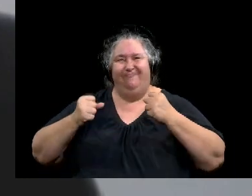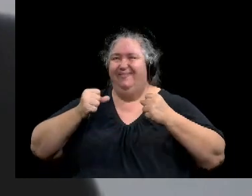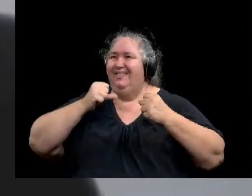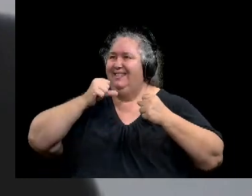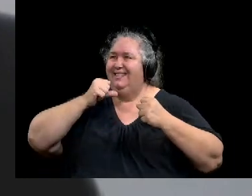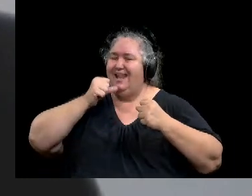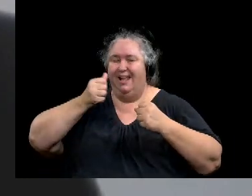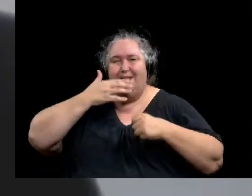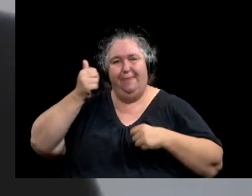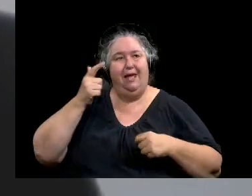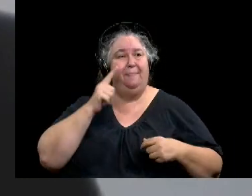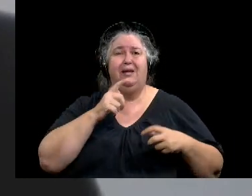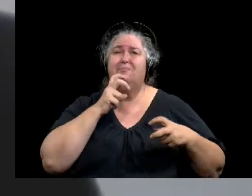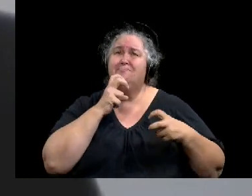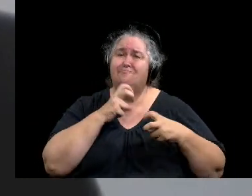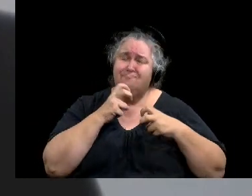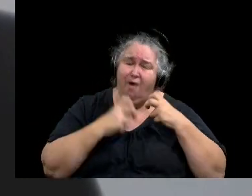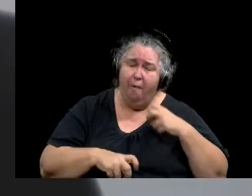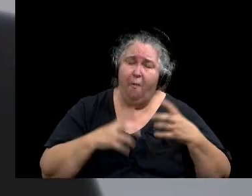of income,